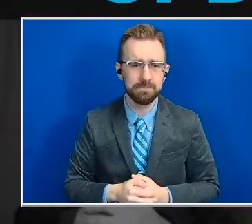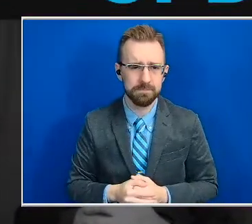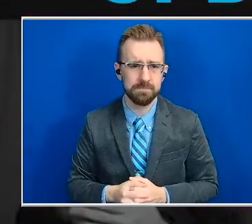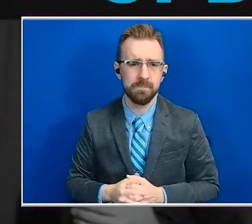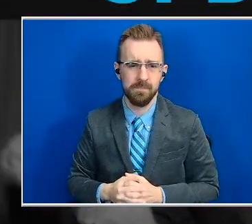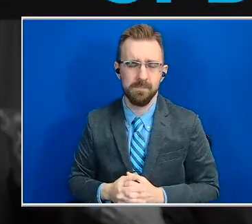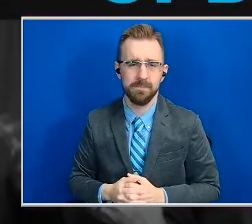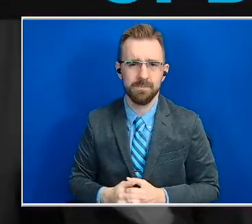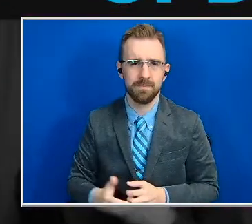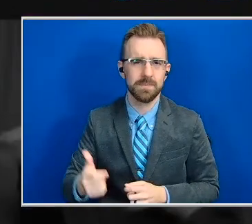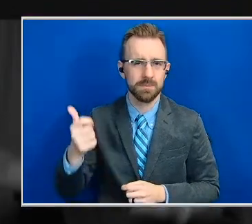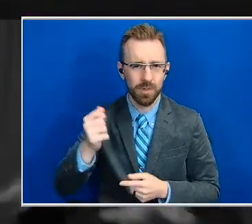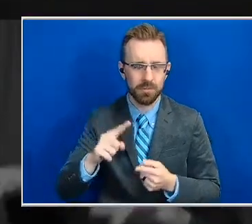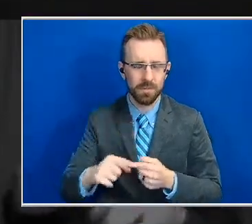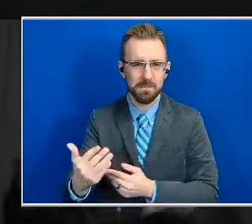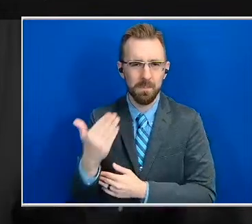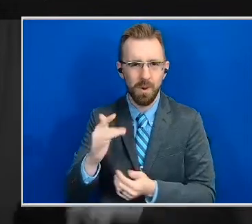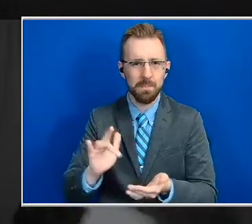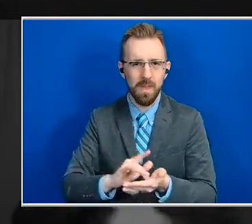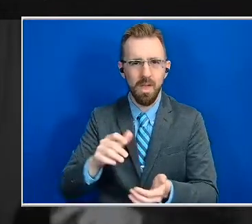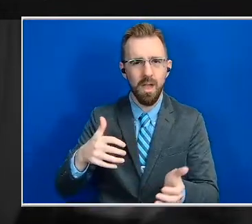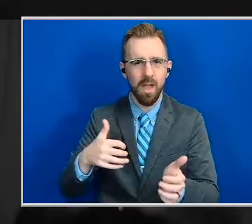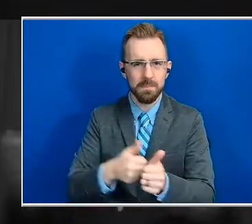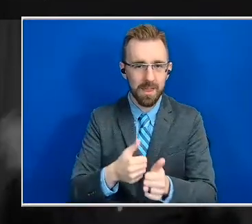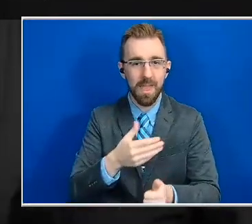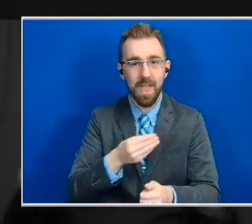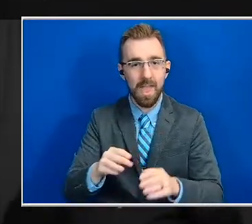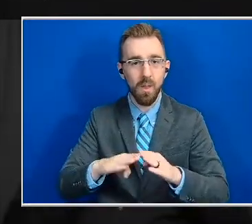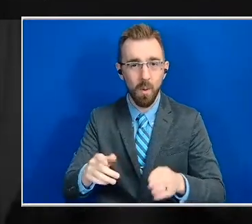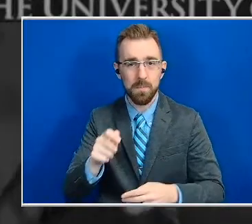Subscribe to our Morning Medical Update and Open Mics with